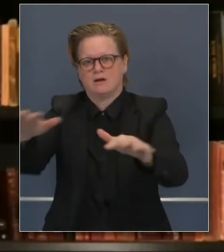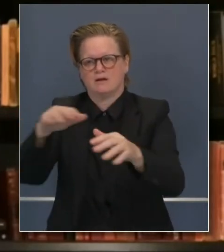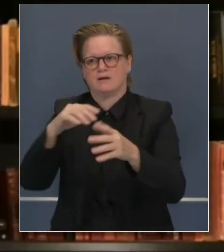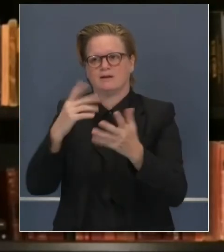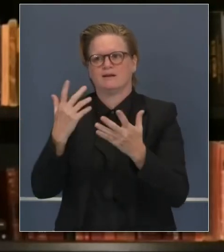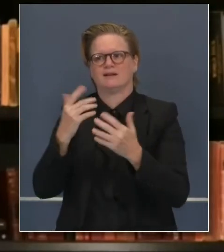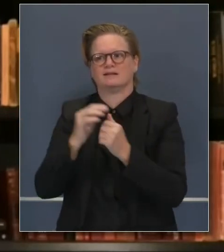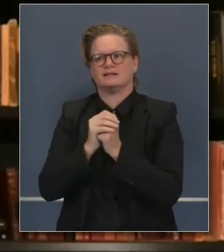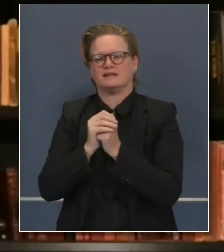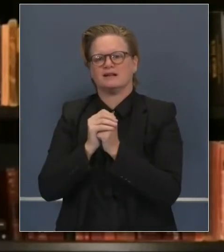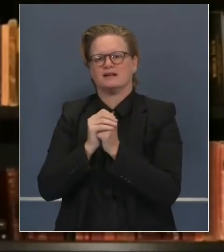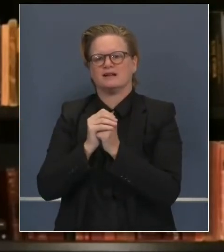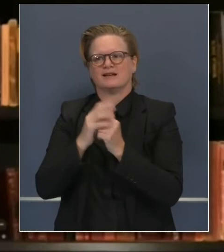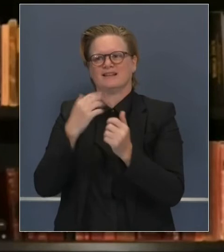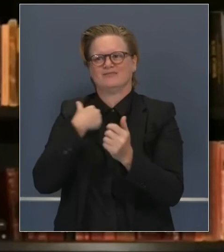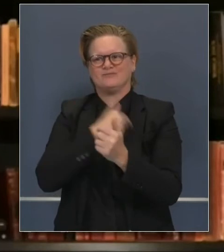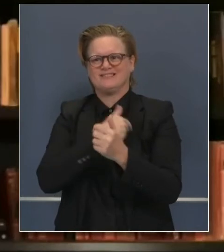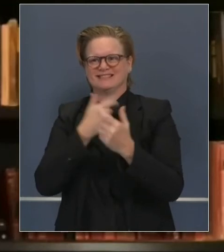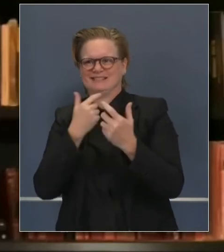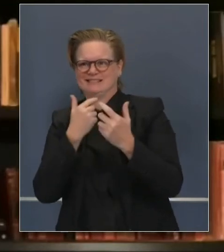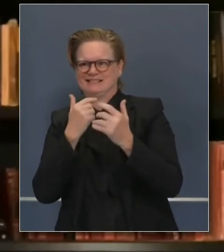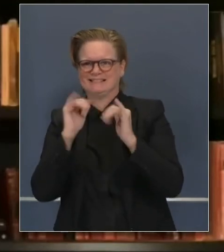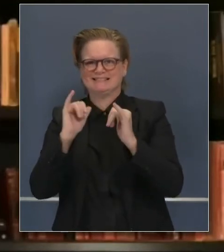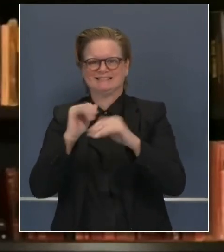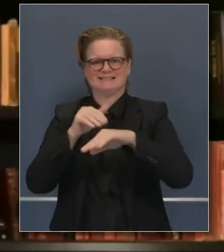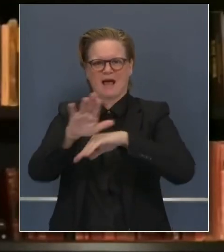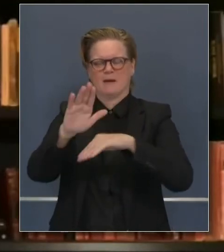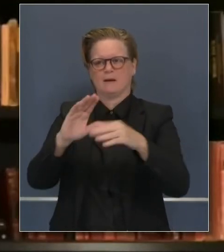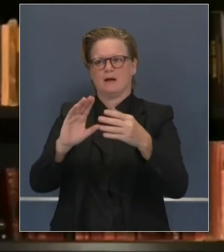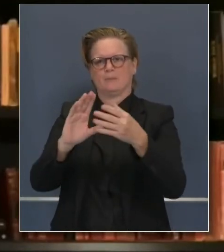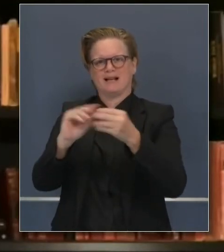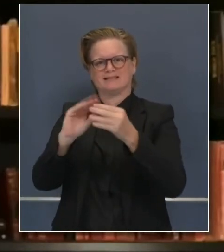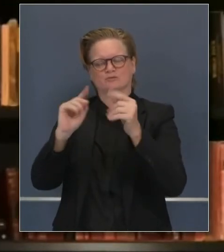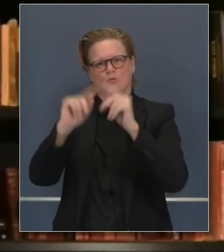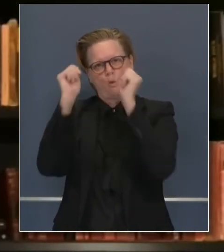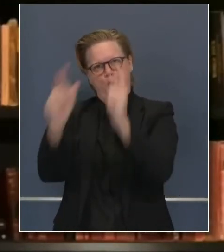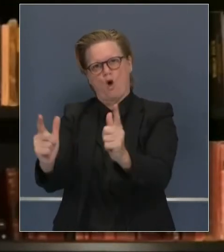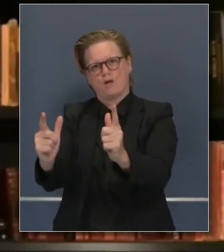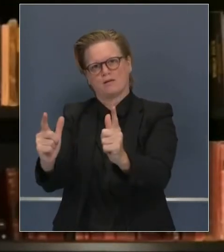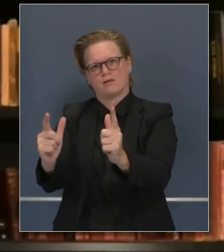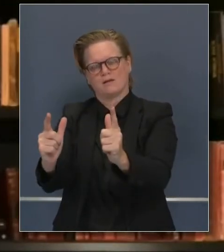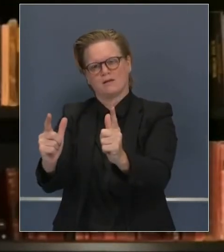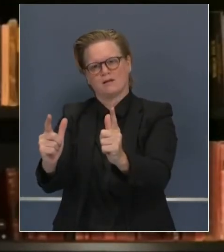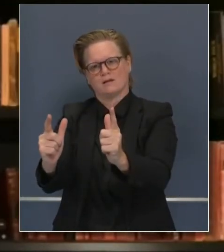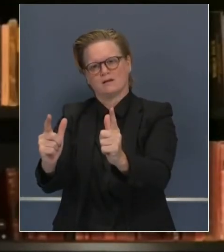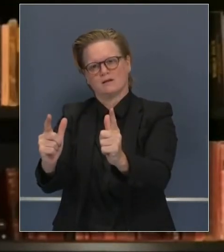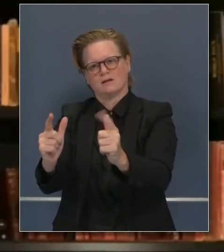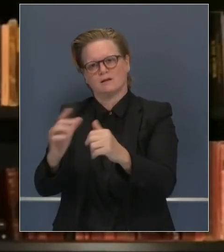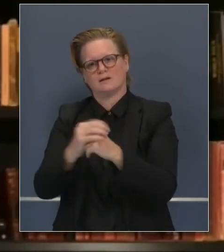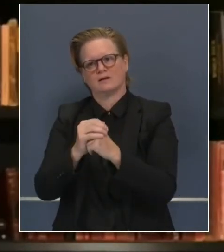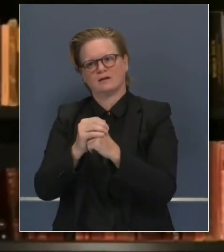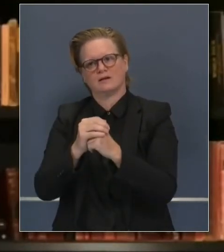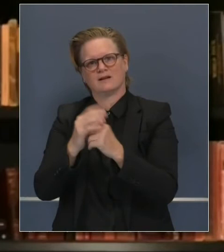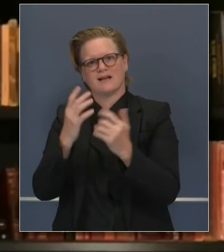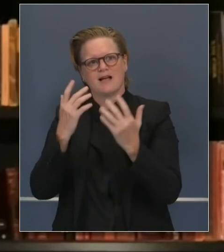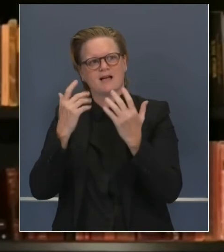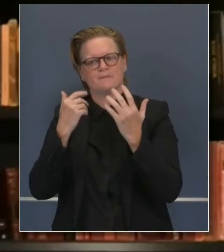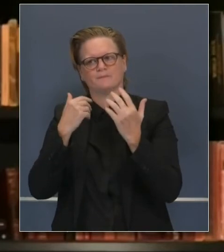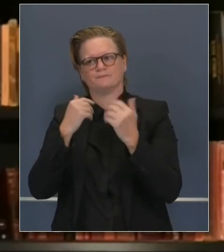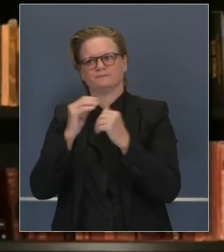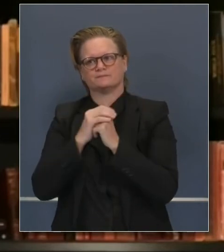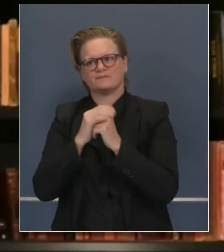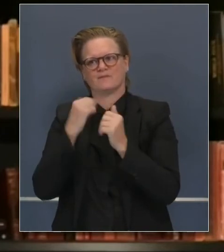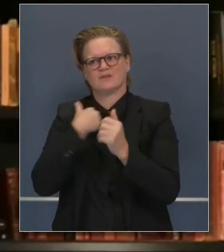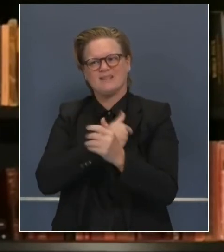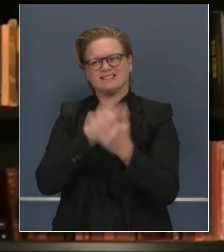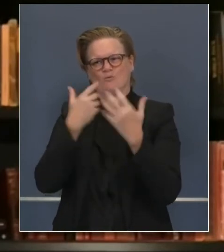message broadly. And we need to create less opportunities for the kind of contact and extended period an extended time of